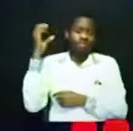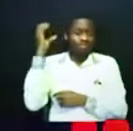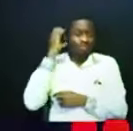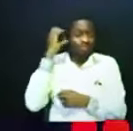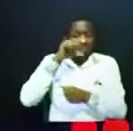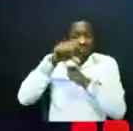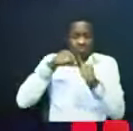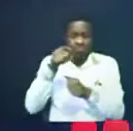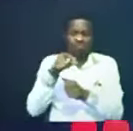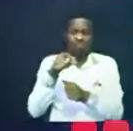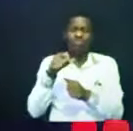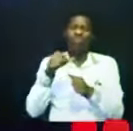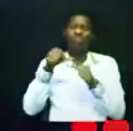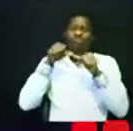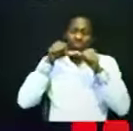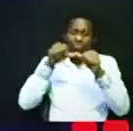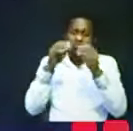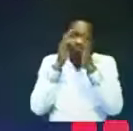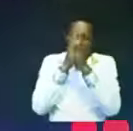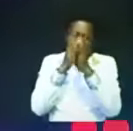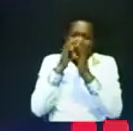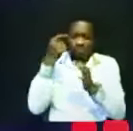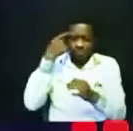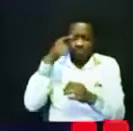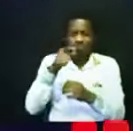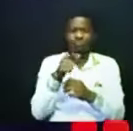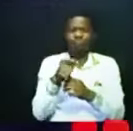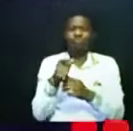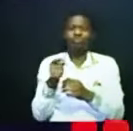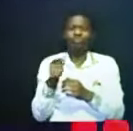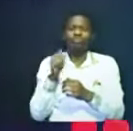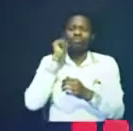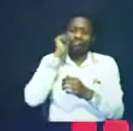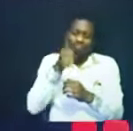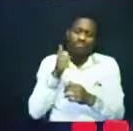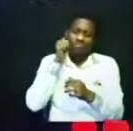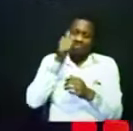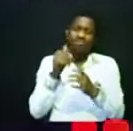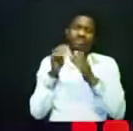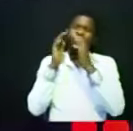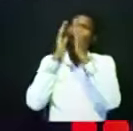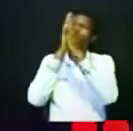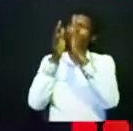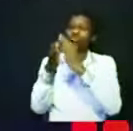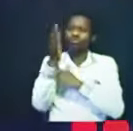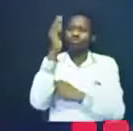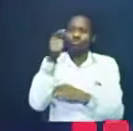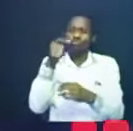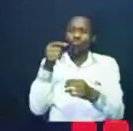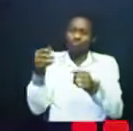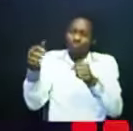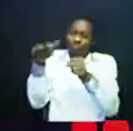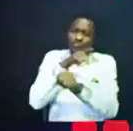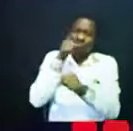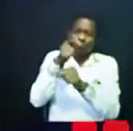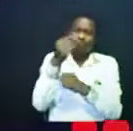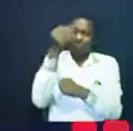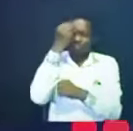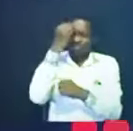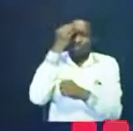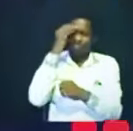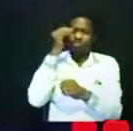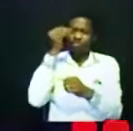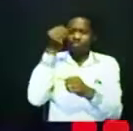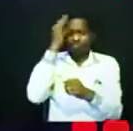for you. We continually ask God to fill you with the knowledge of his will through all the